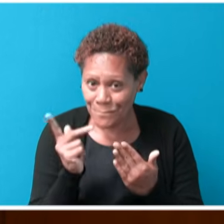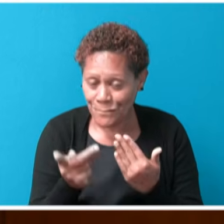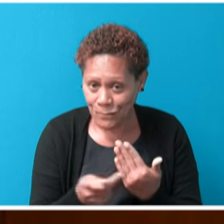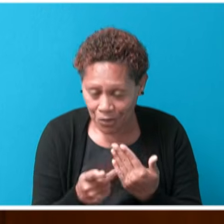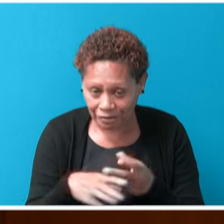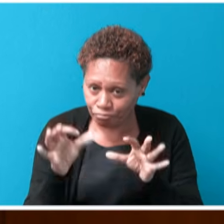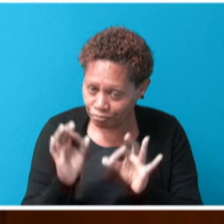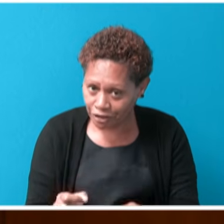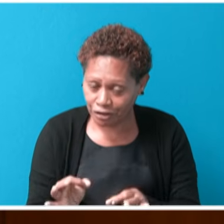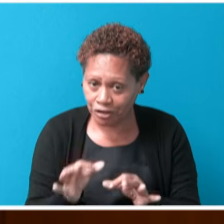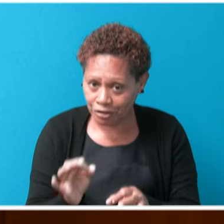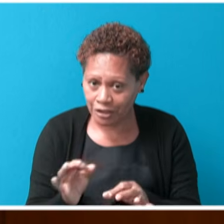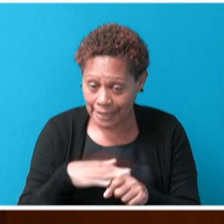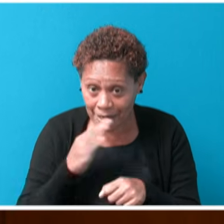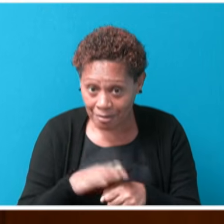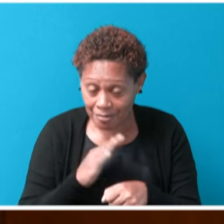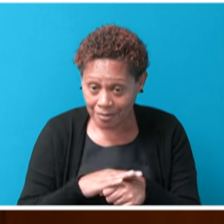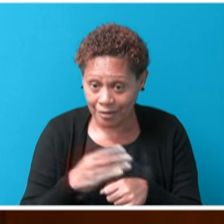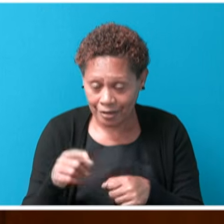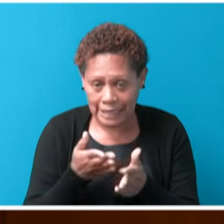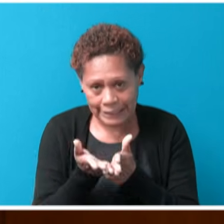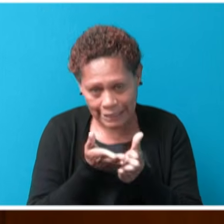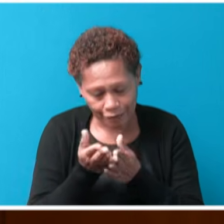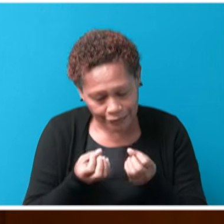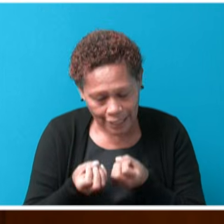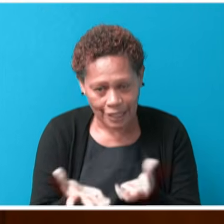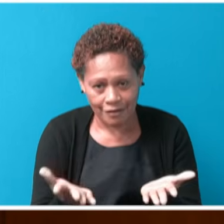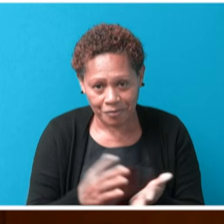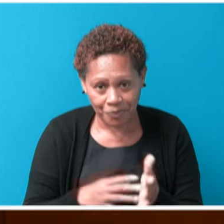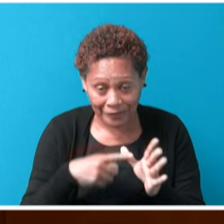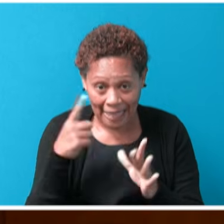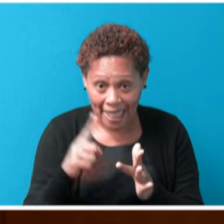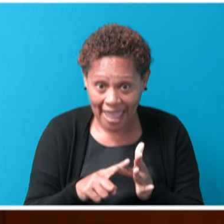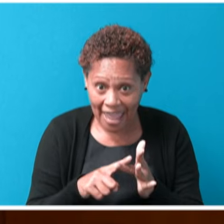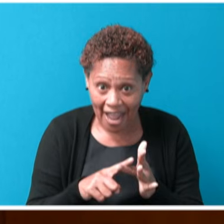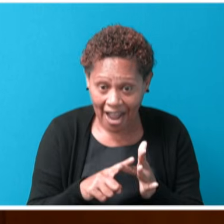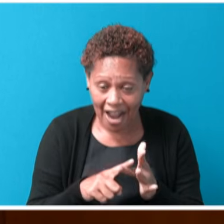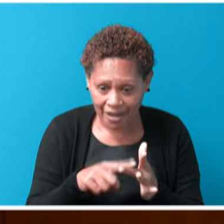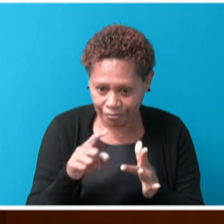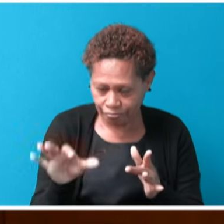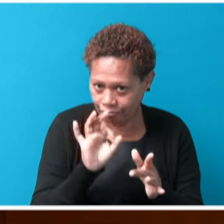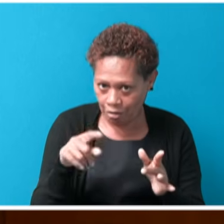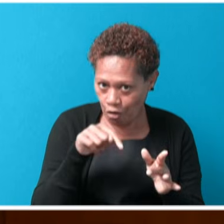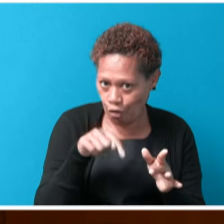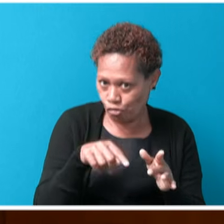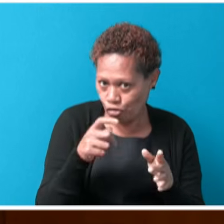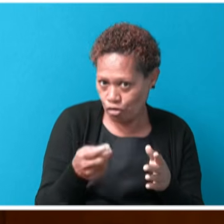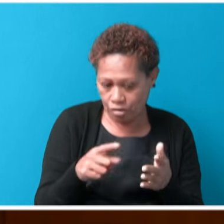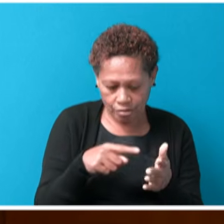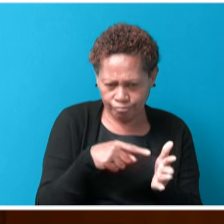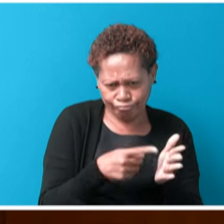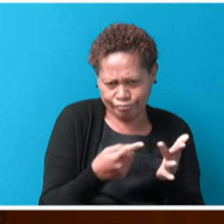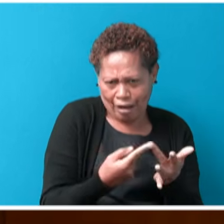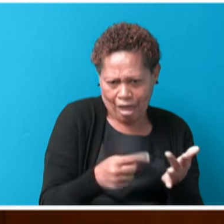decision-making, efficiency, and service delivery. AI will support, not replace. AI will support